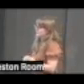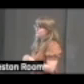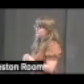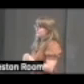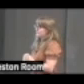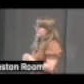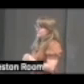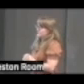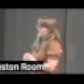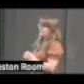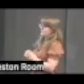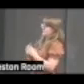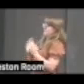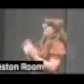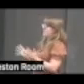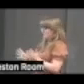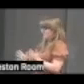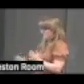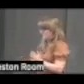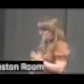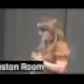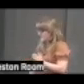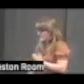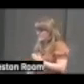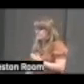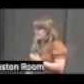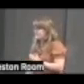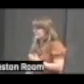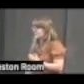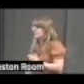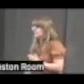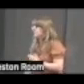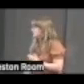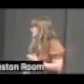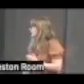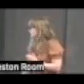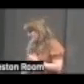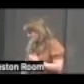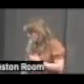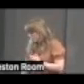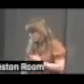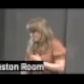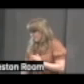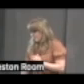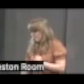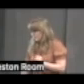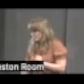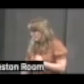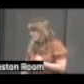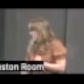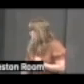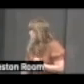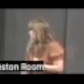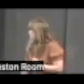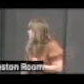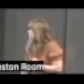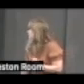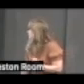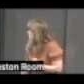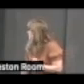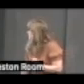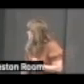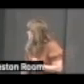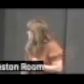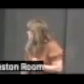cubs. So this is huge, right? If we can get this to translate across all of the, and here's